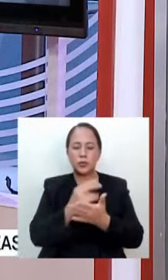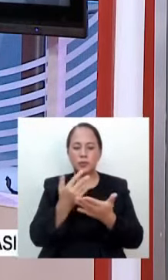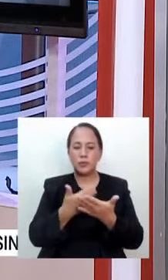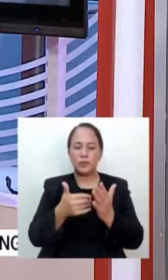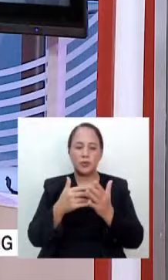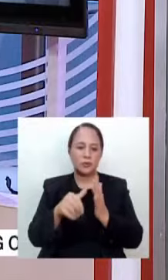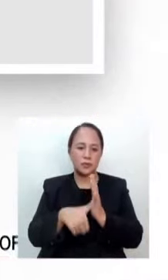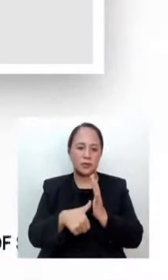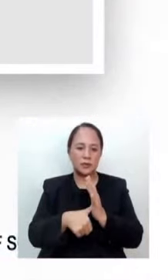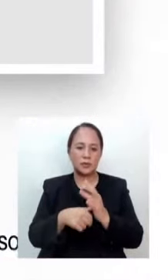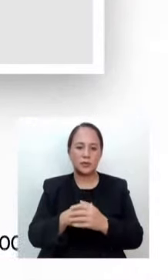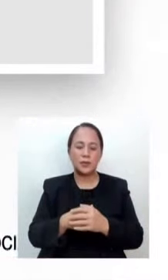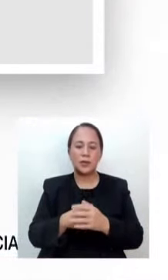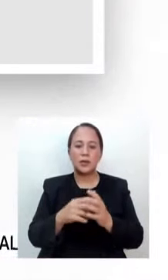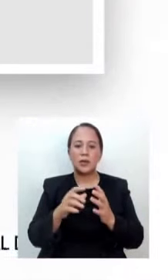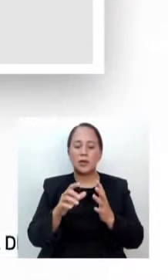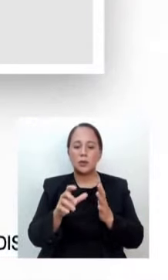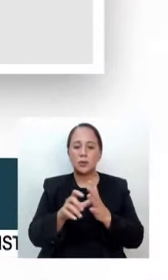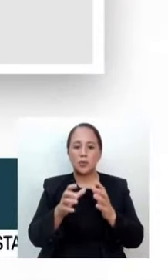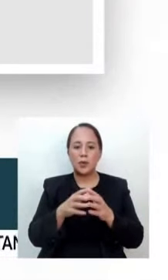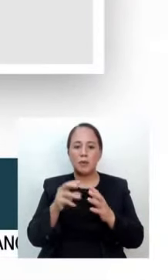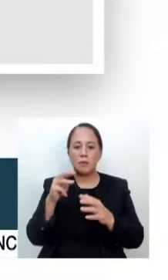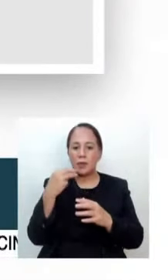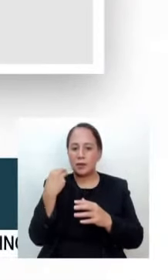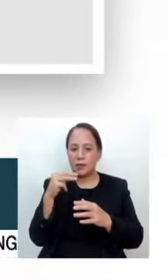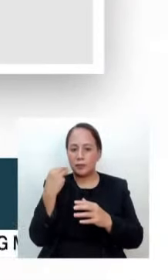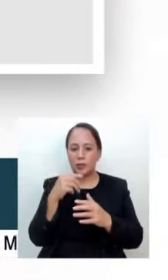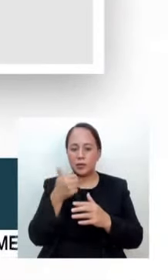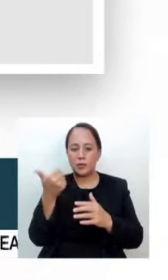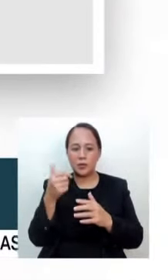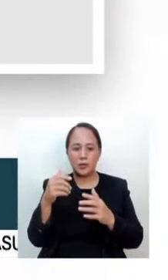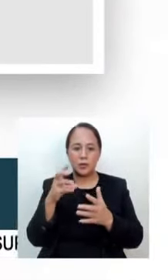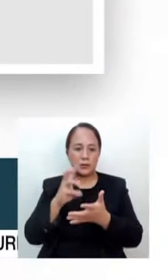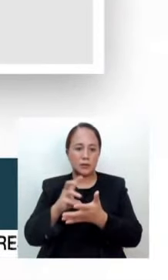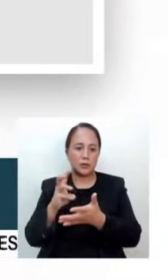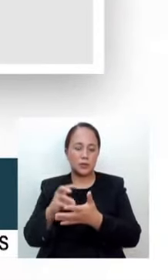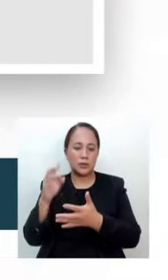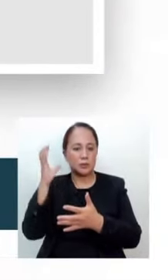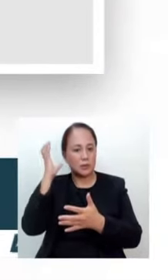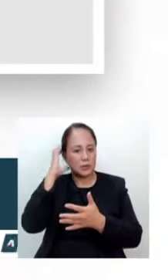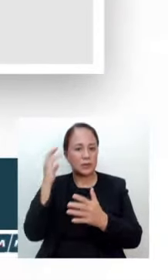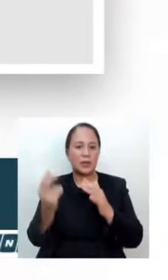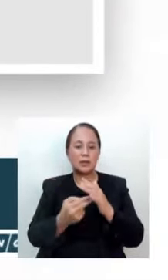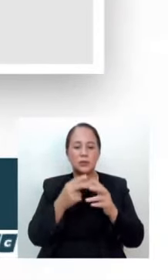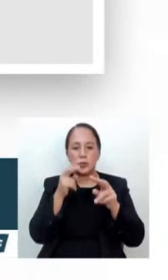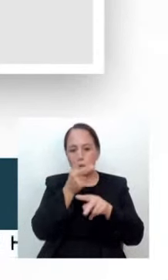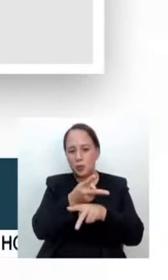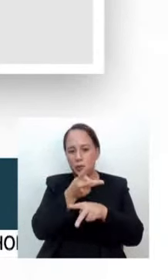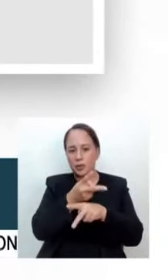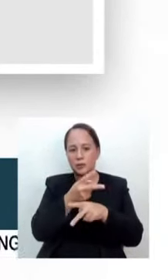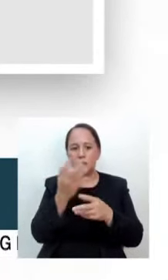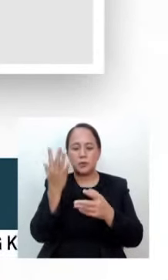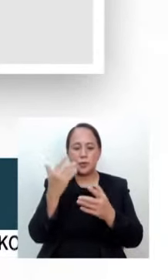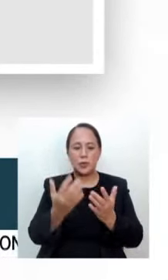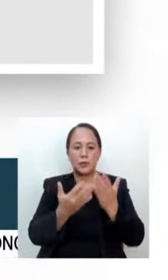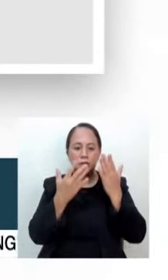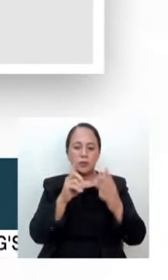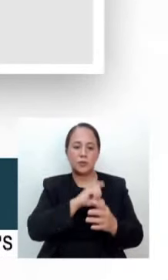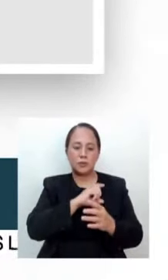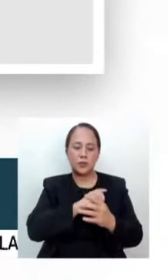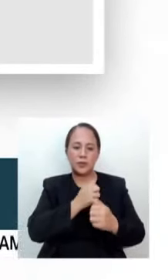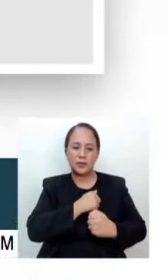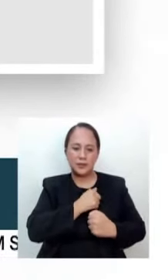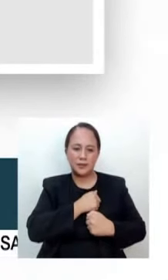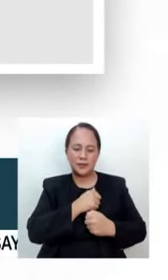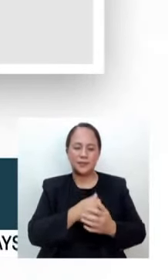elections. The poll body placed Marawi City and seven other municipalities in Mindanao under its watch upon the recommendation of the